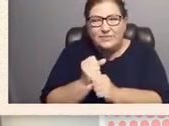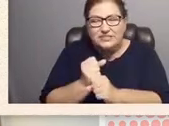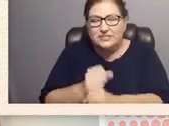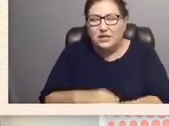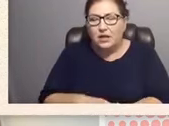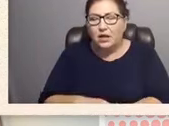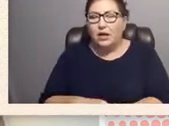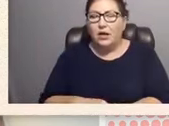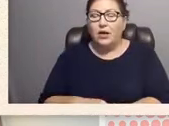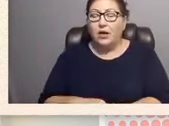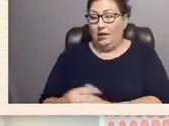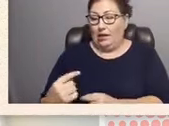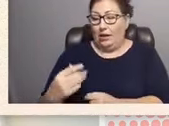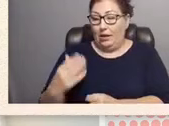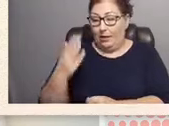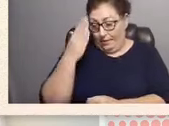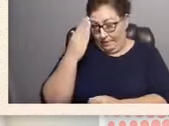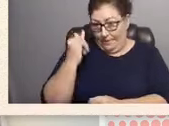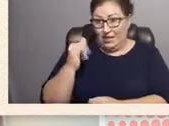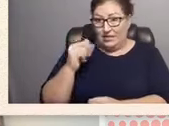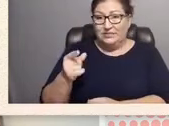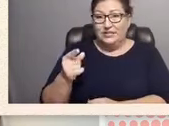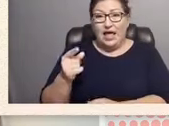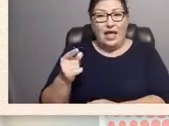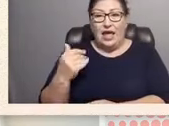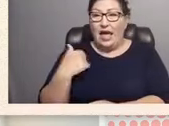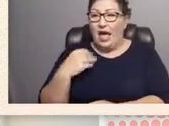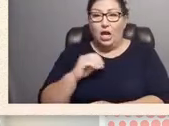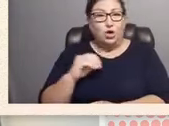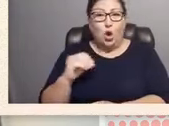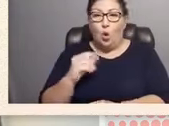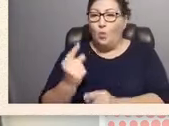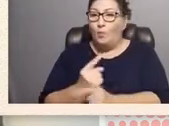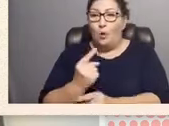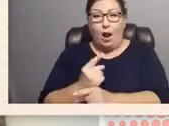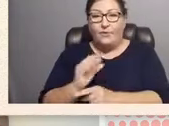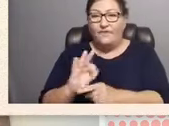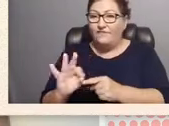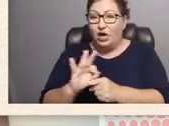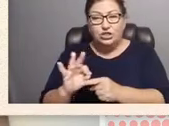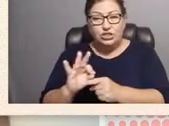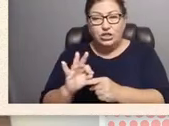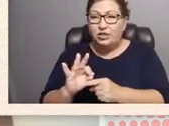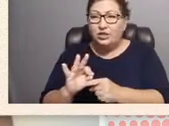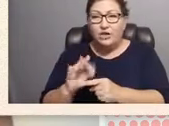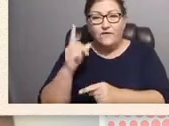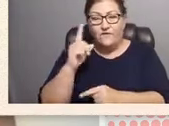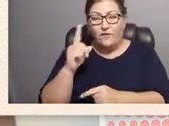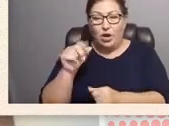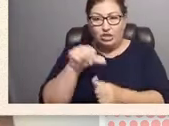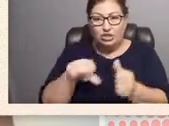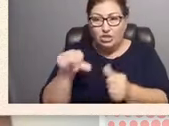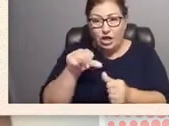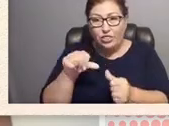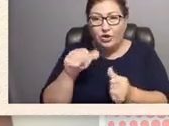since there was no proper function among communications amongst each other,